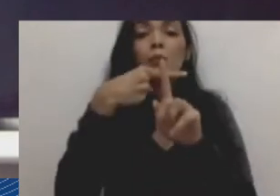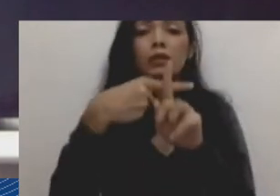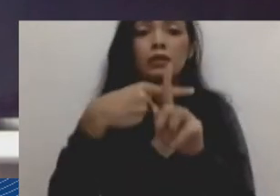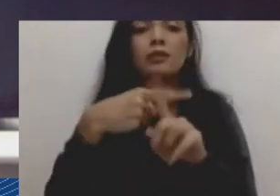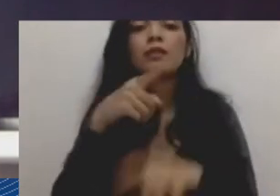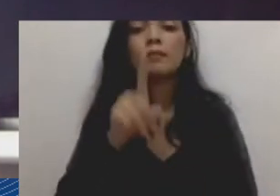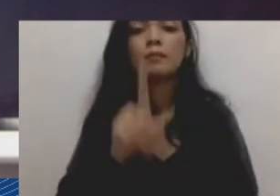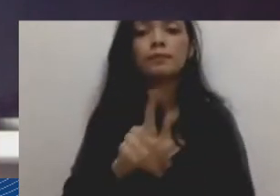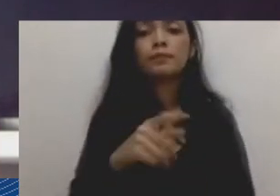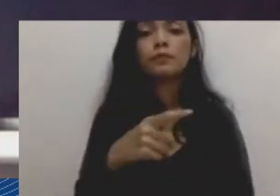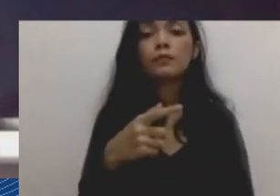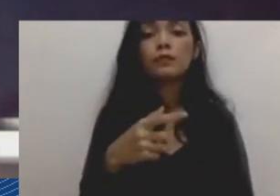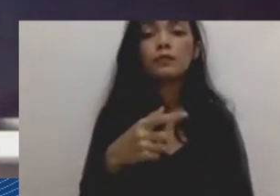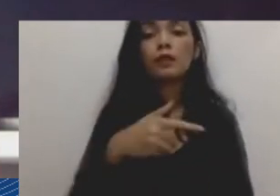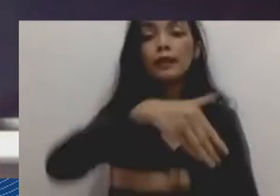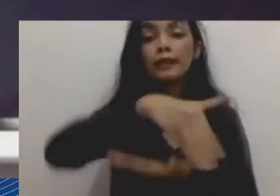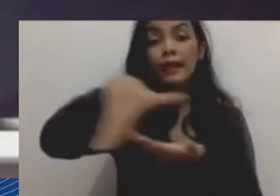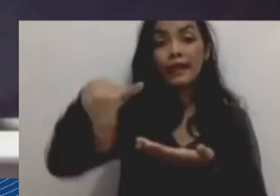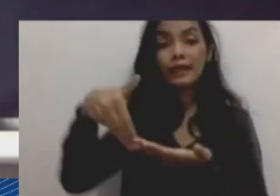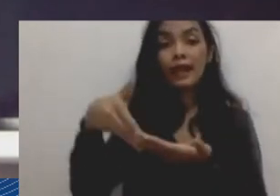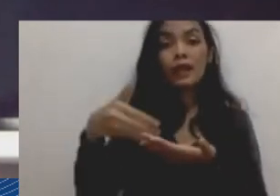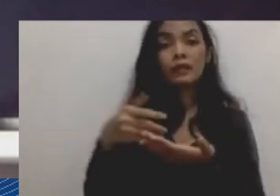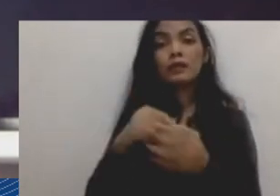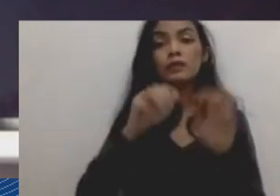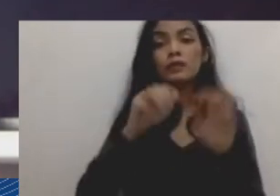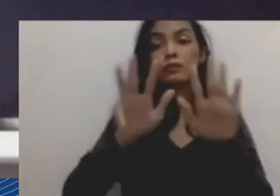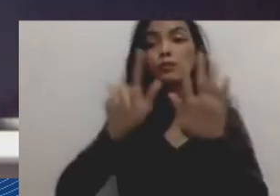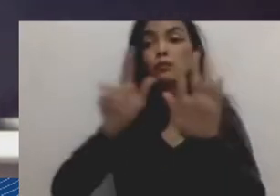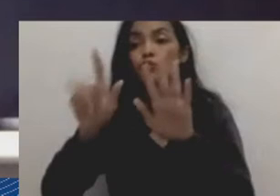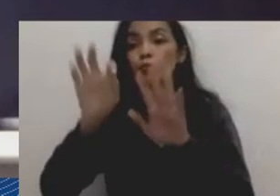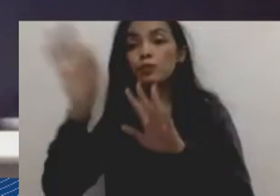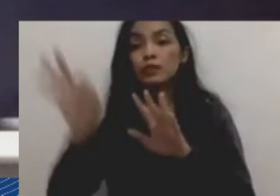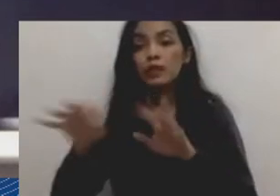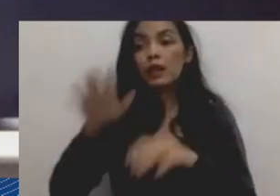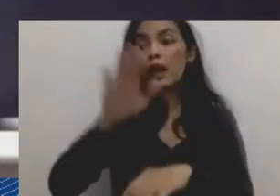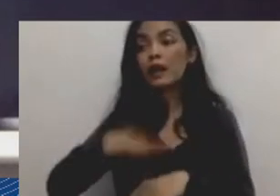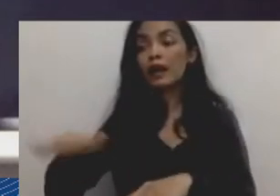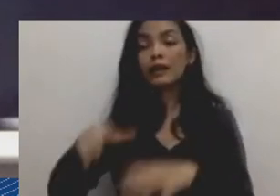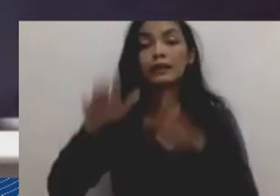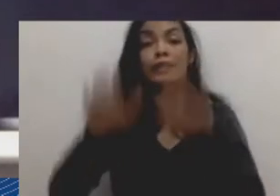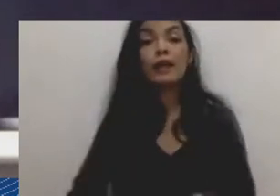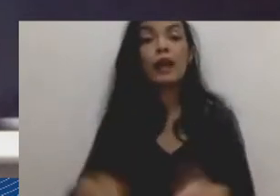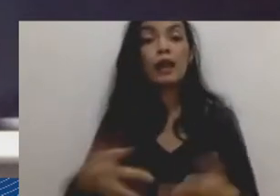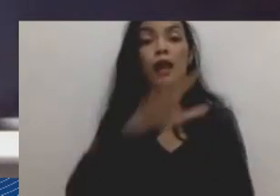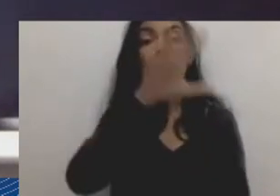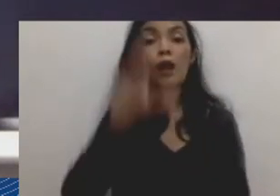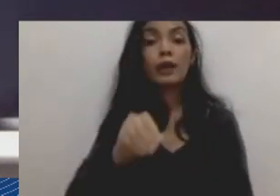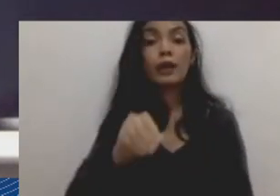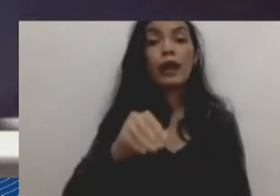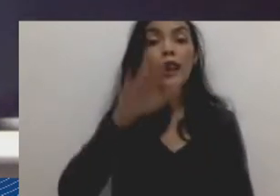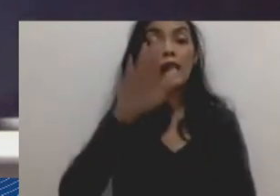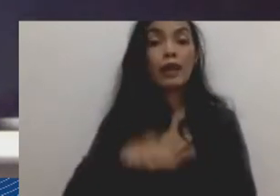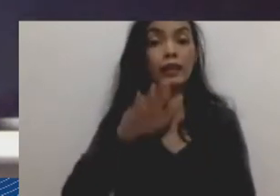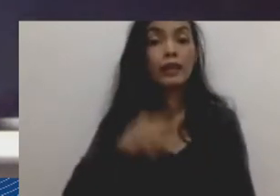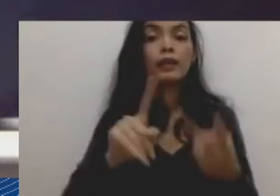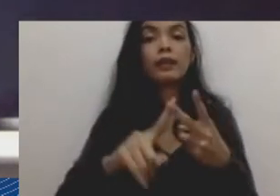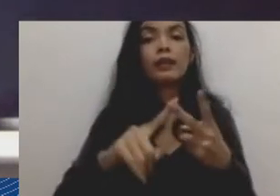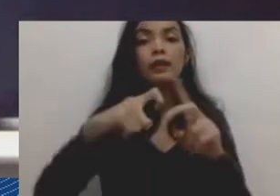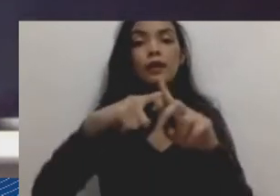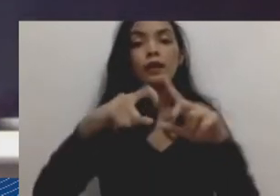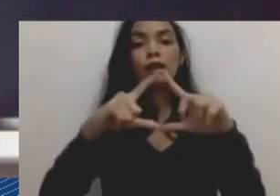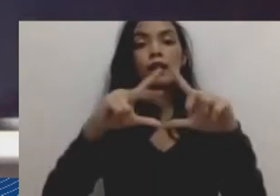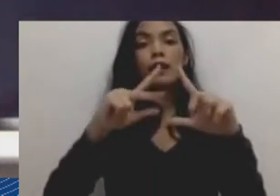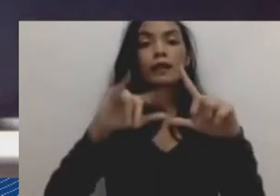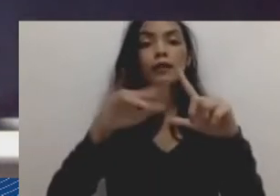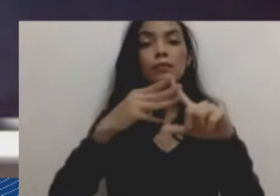ada juga data menunjukkan 97% anak-anak di Amerika Latin dan juga Kepulauan Karibia pada akhirnya mereka tidak